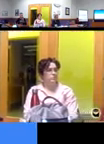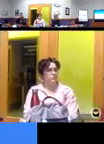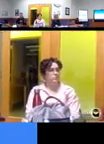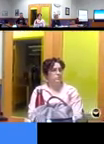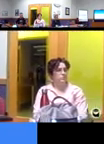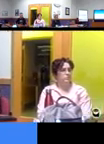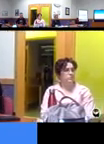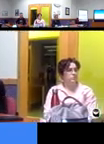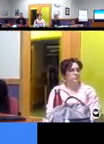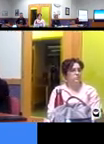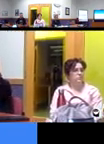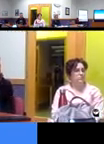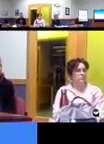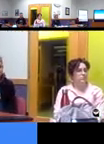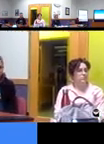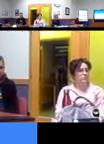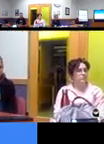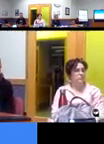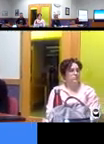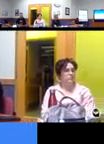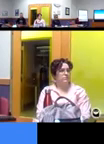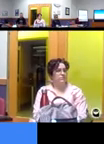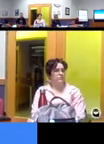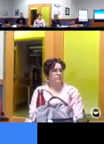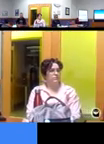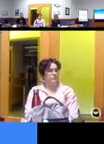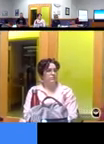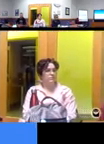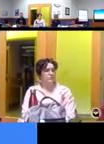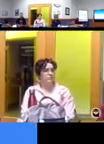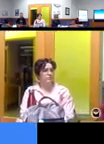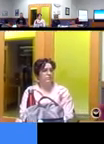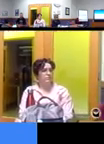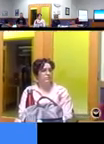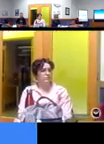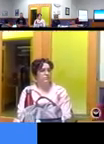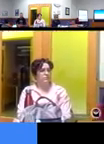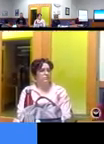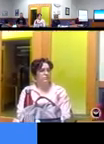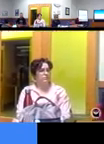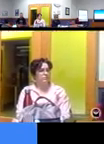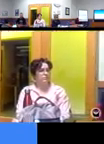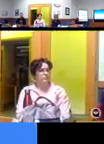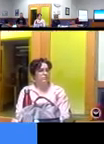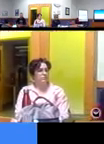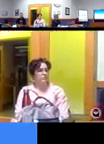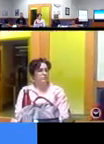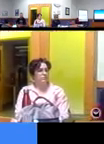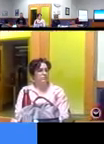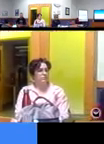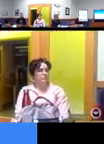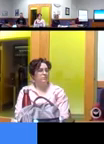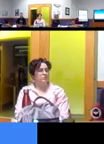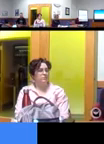is indicated, that will happen that day. And then when you meet with the provider, this is when the informed consent happens. And we